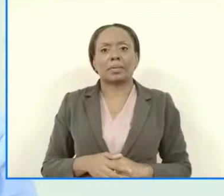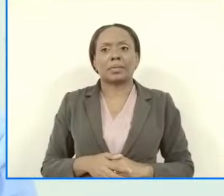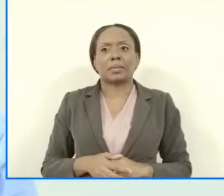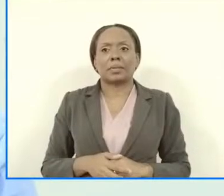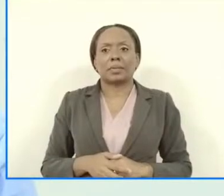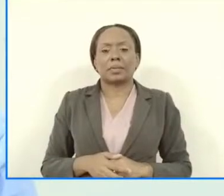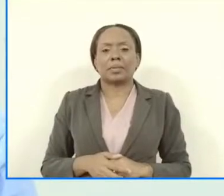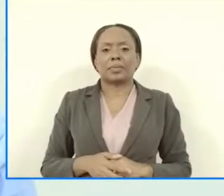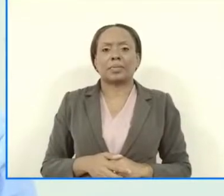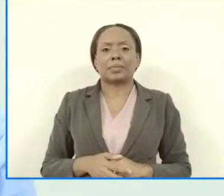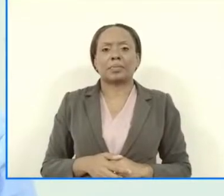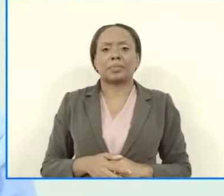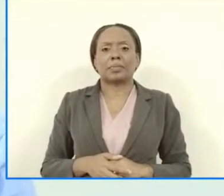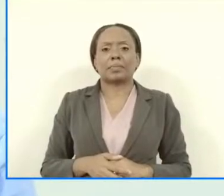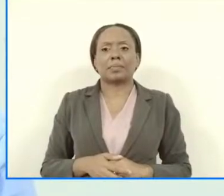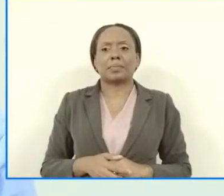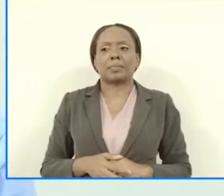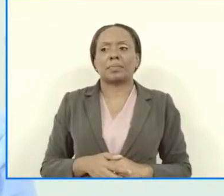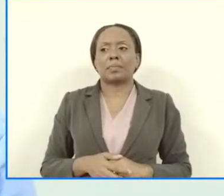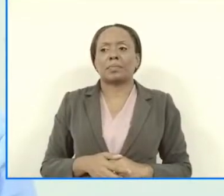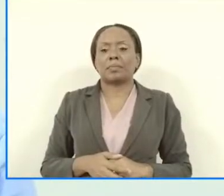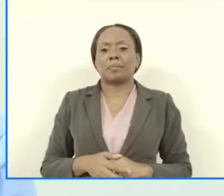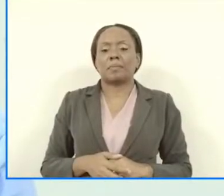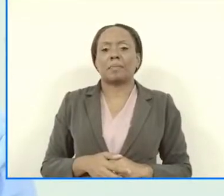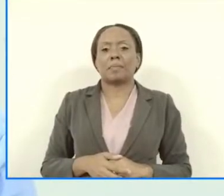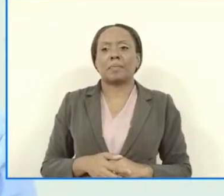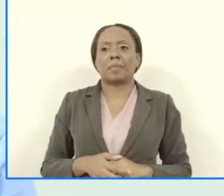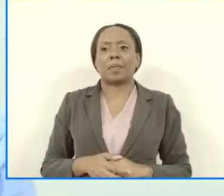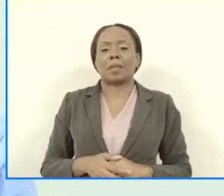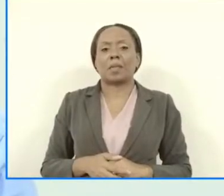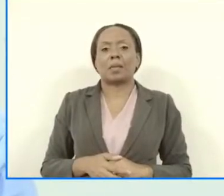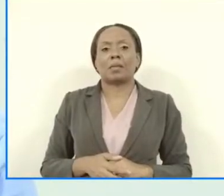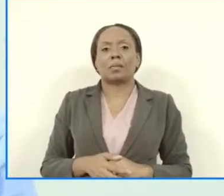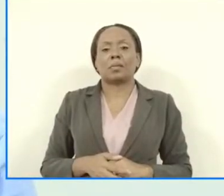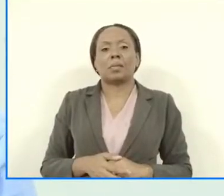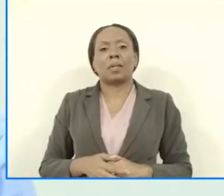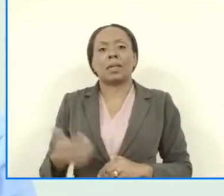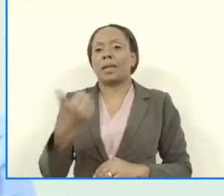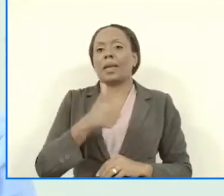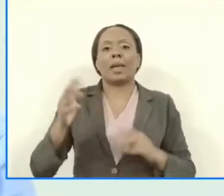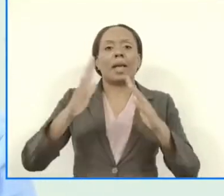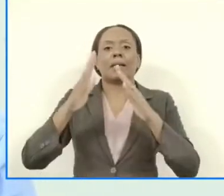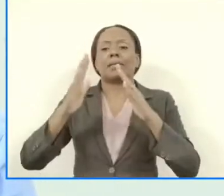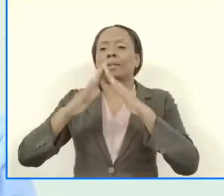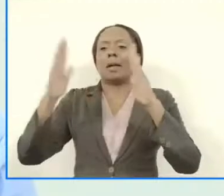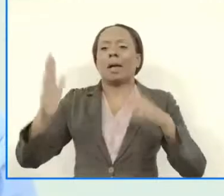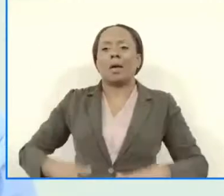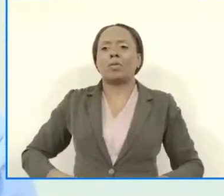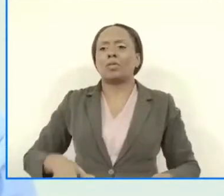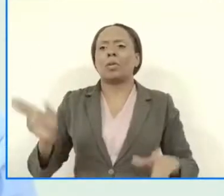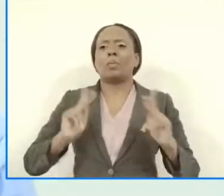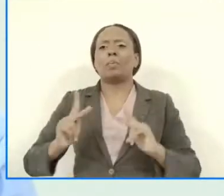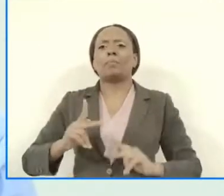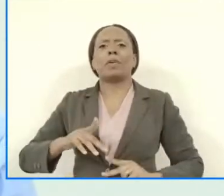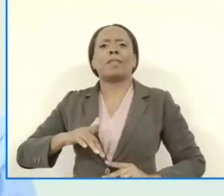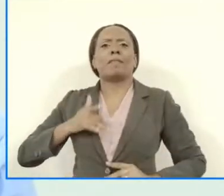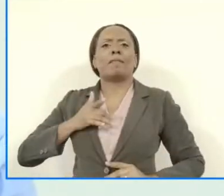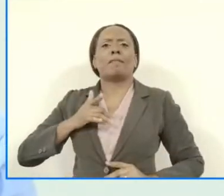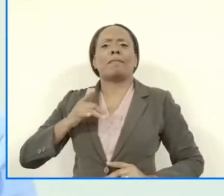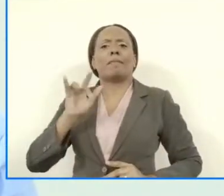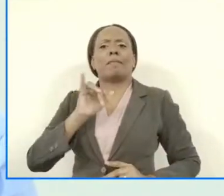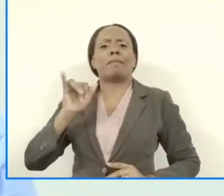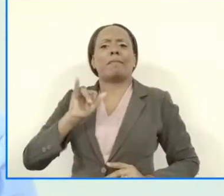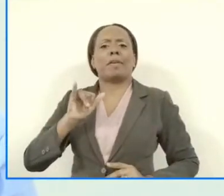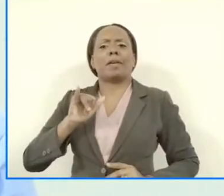A man's home is his castle. And most Barbadians, the single greatest investment that they will make in their